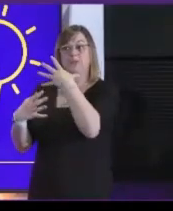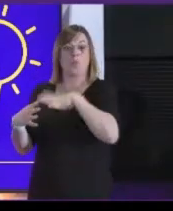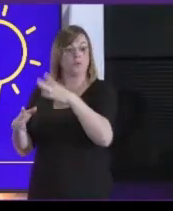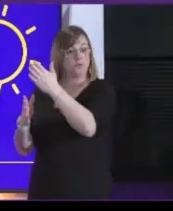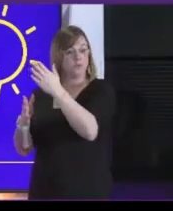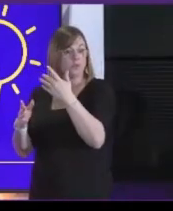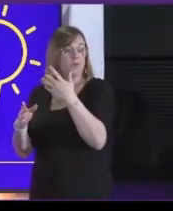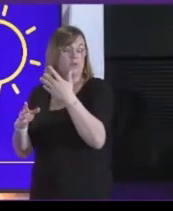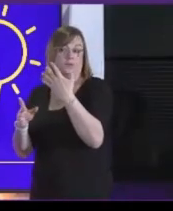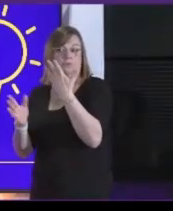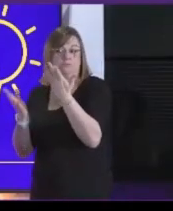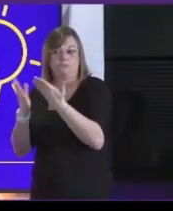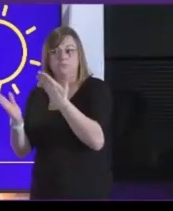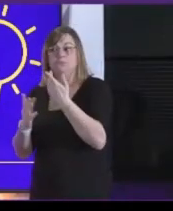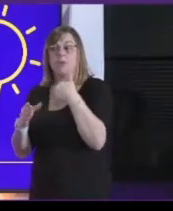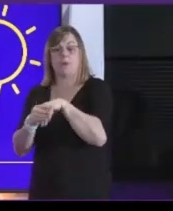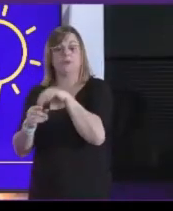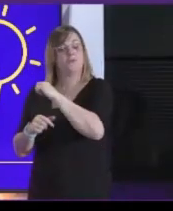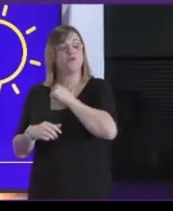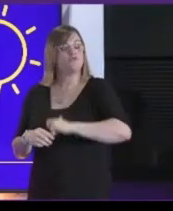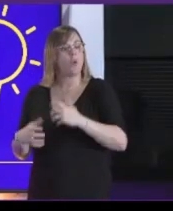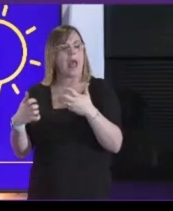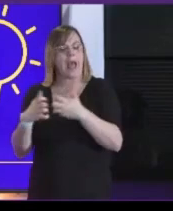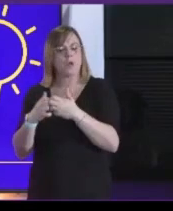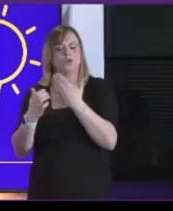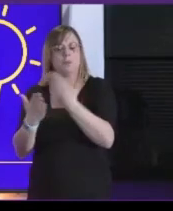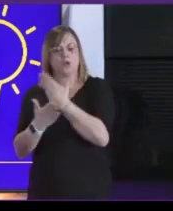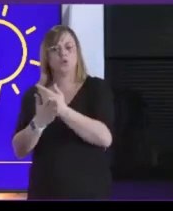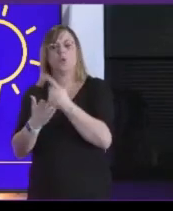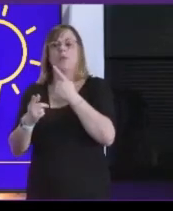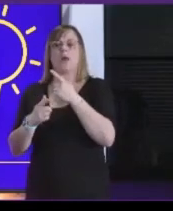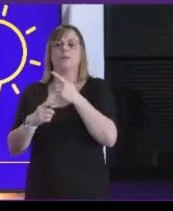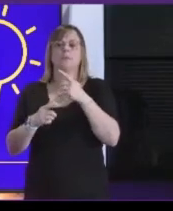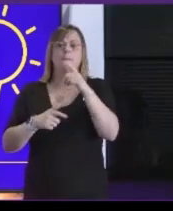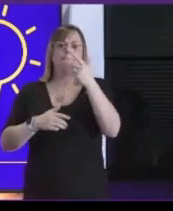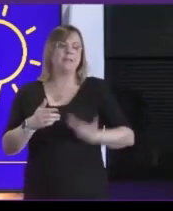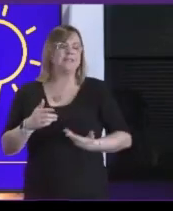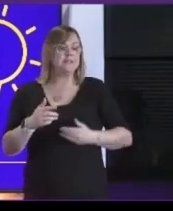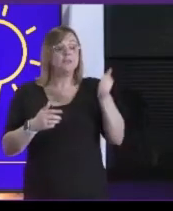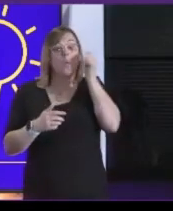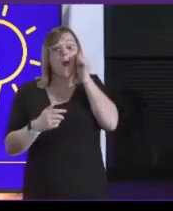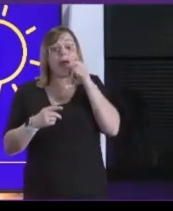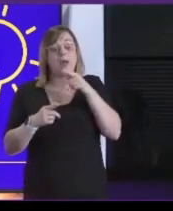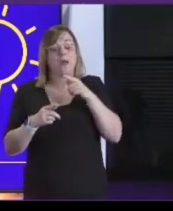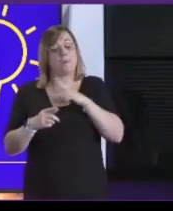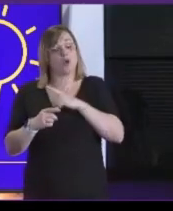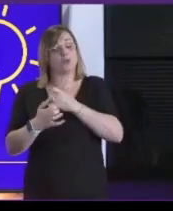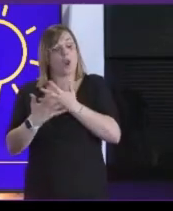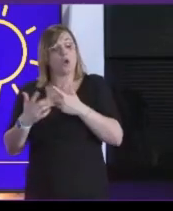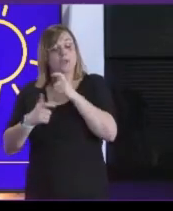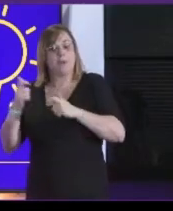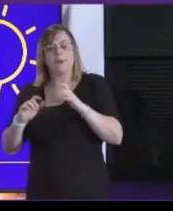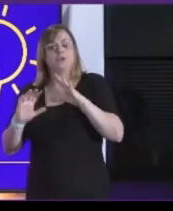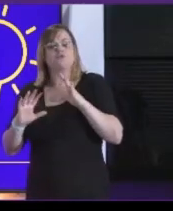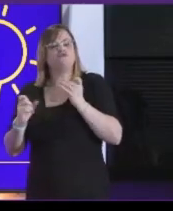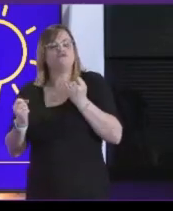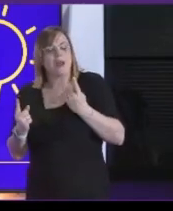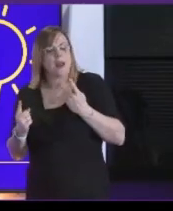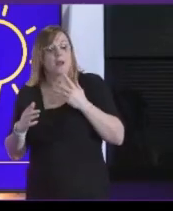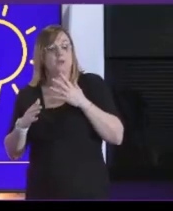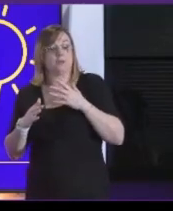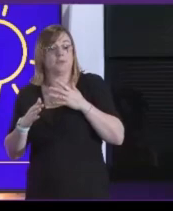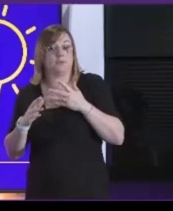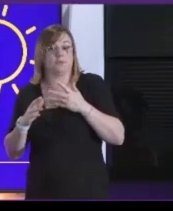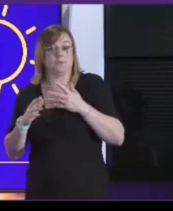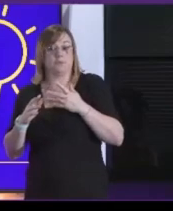government in particular, in your role, bring this up to the surface of business? And there's lots of people out there who don't realize this is impacting on them, whether in Canada